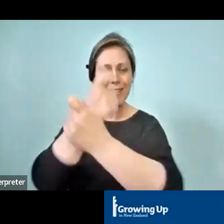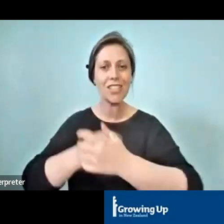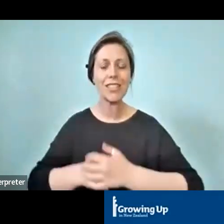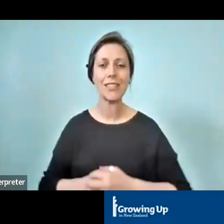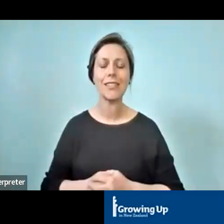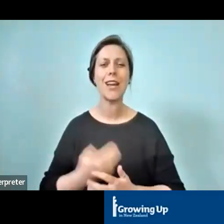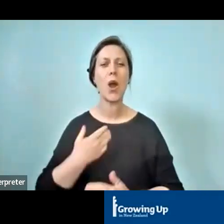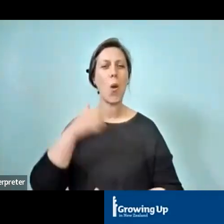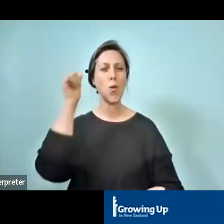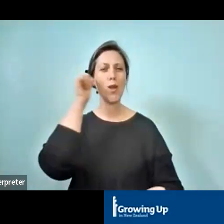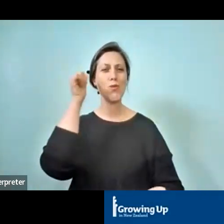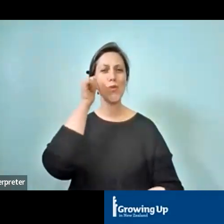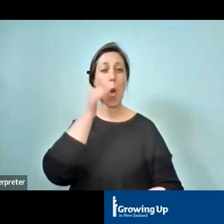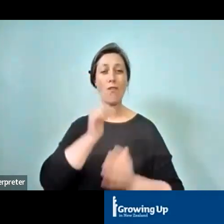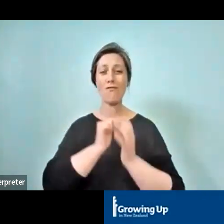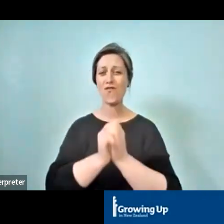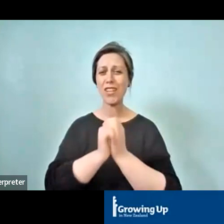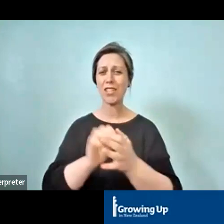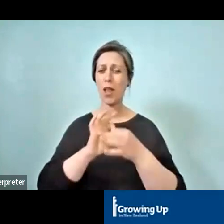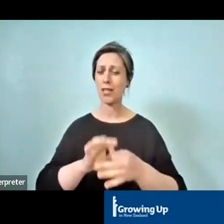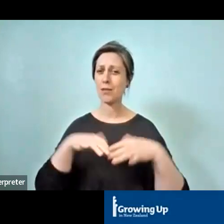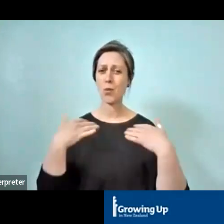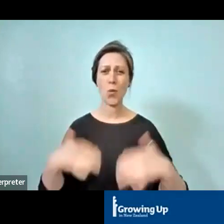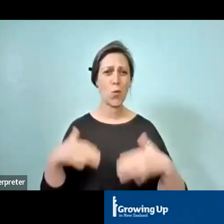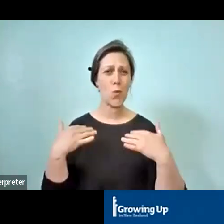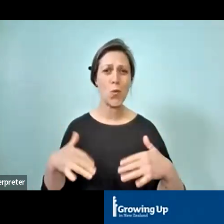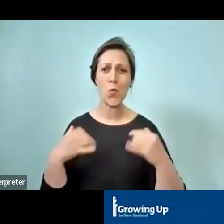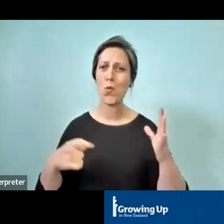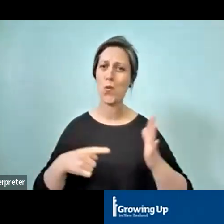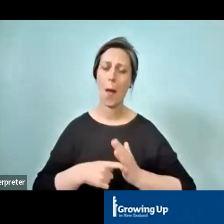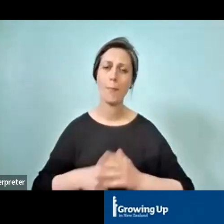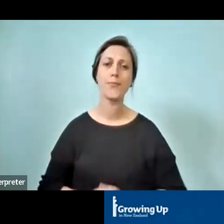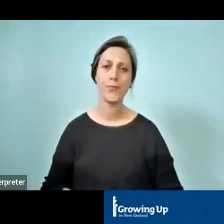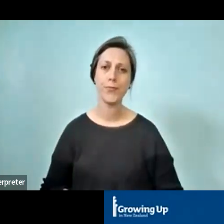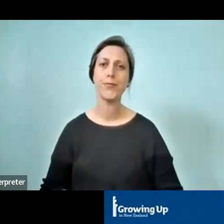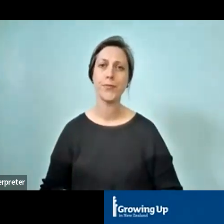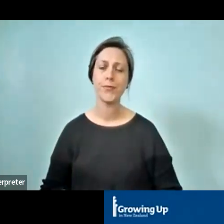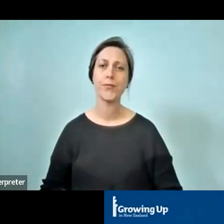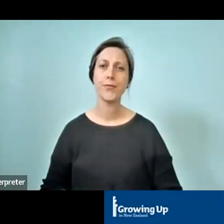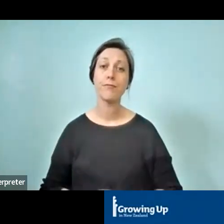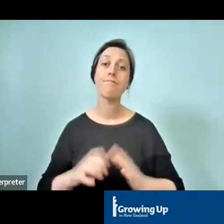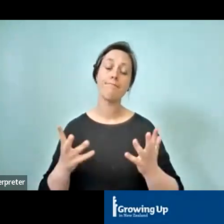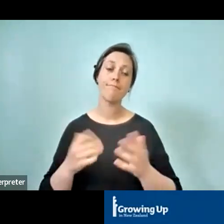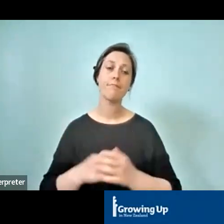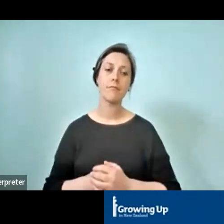know what those peer relationships, how important they are. So yeah, these high rates of